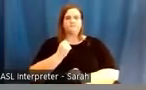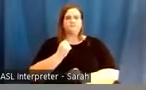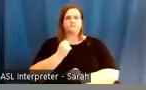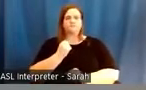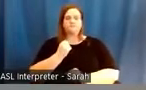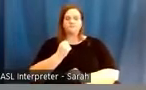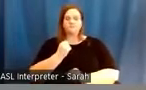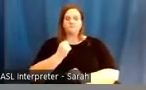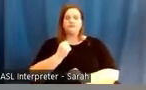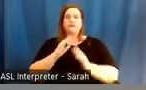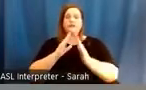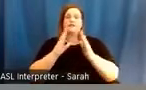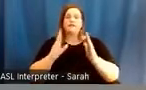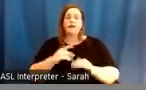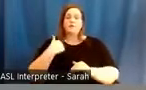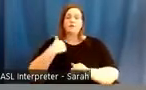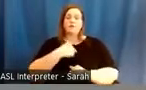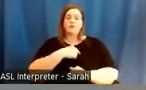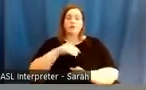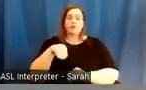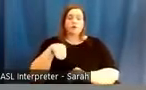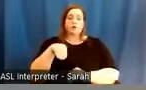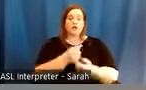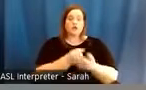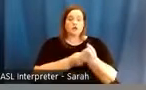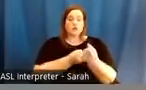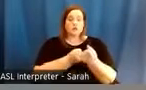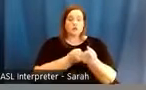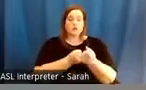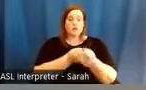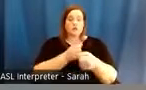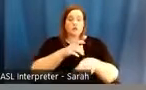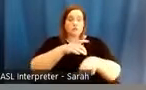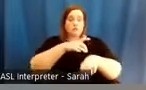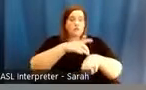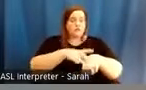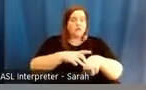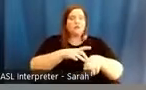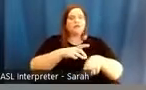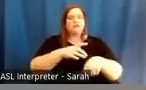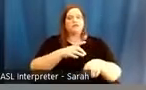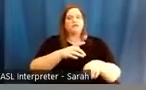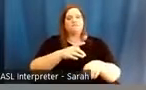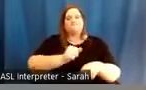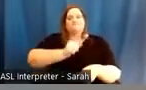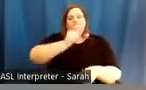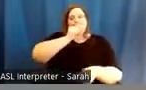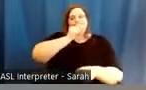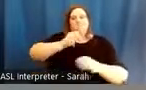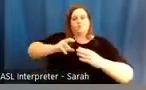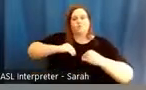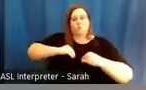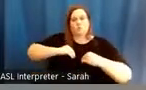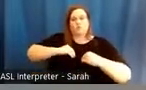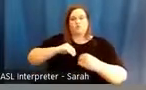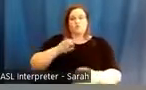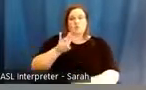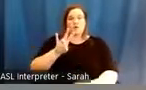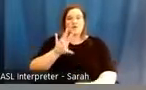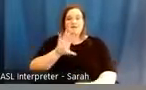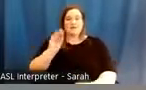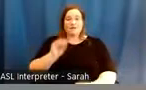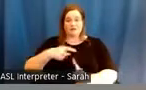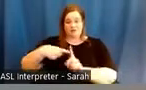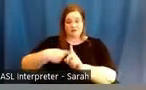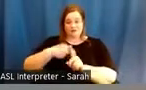support or is available is privately owned, and about 75% of the rental stock is